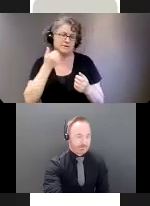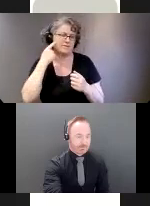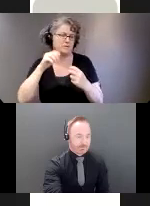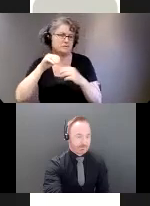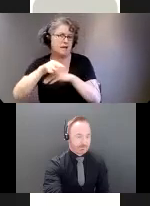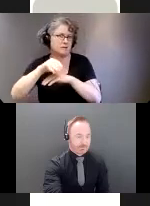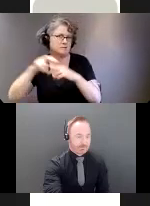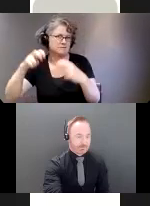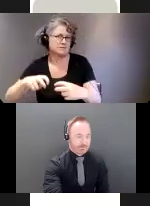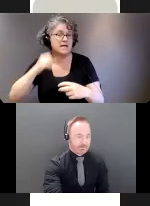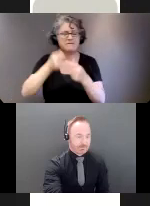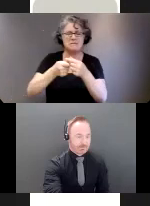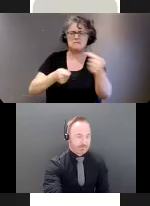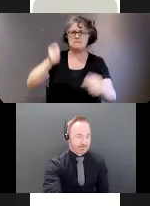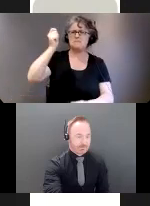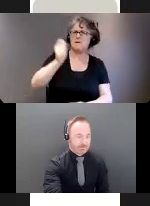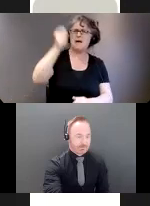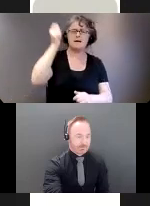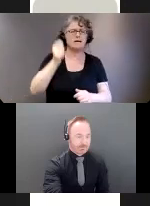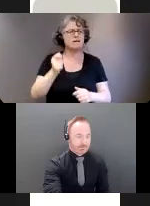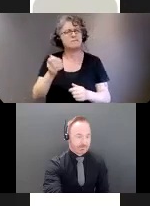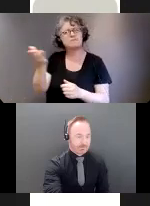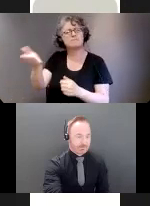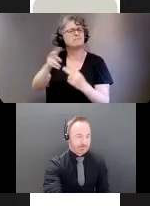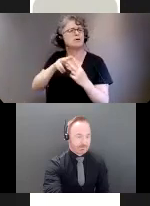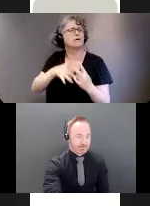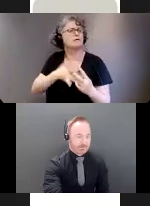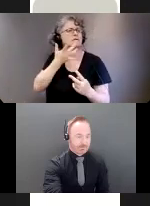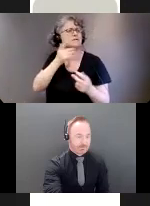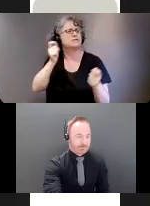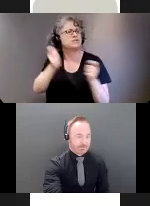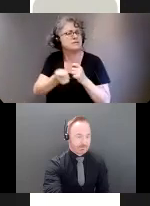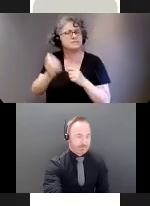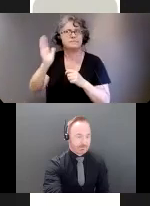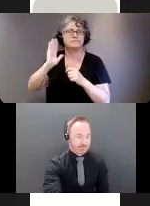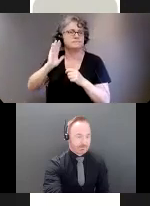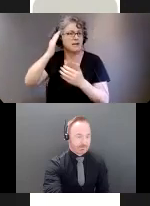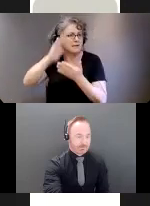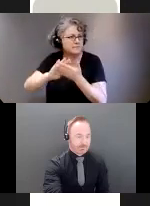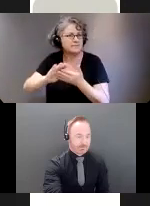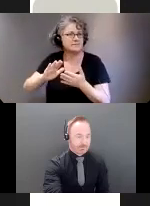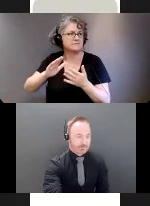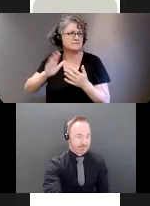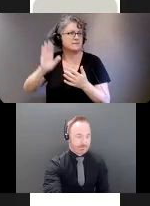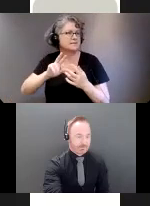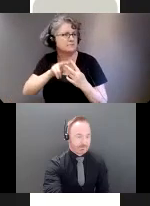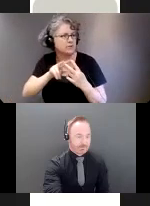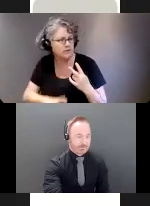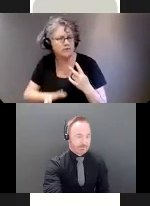would you change about the behavior of your partner, ex-partner, husband, family member,